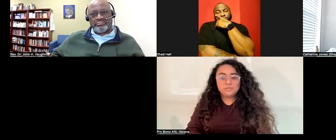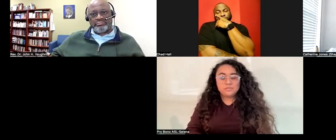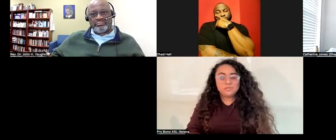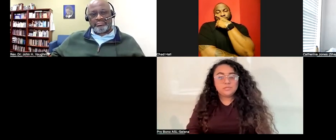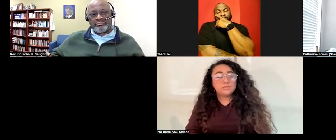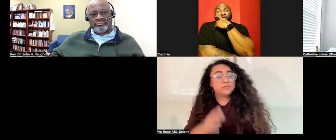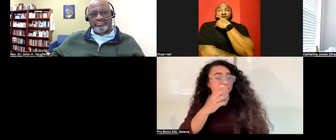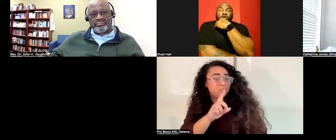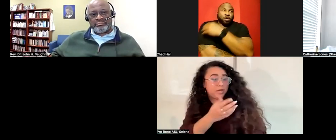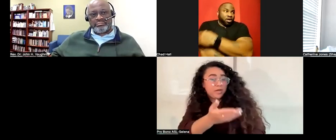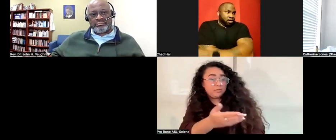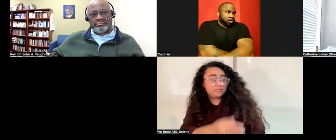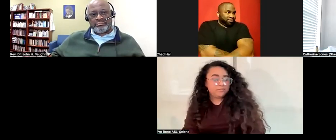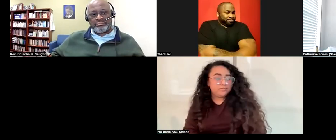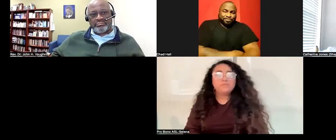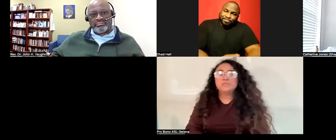Chad?